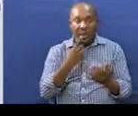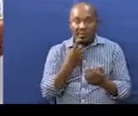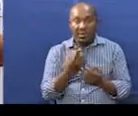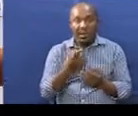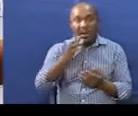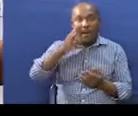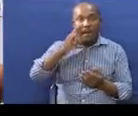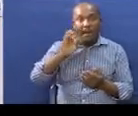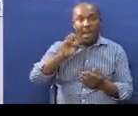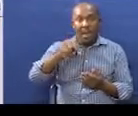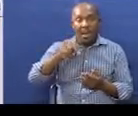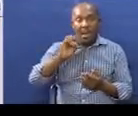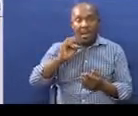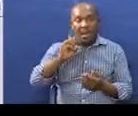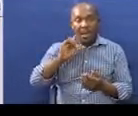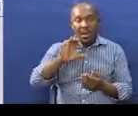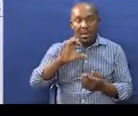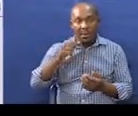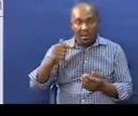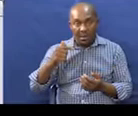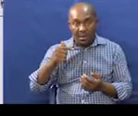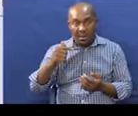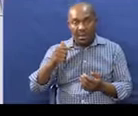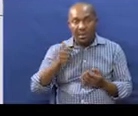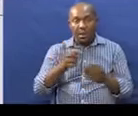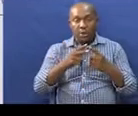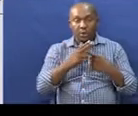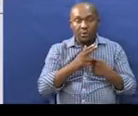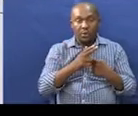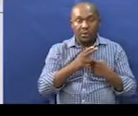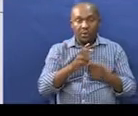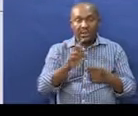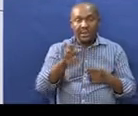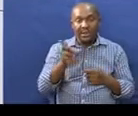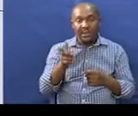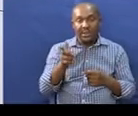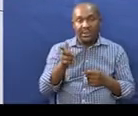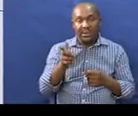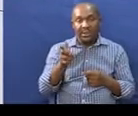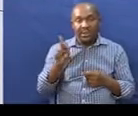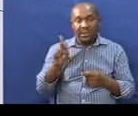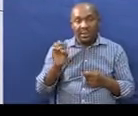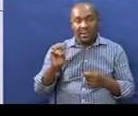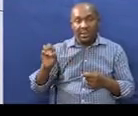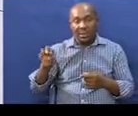is no concentration of reducing sugar to the said sample solution,